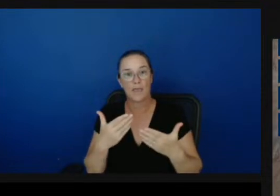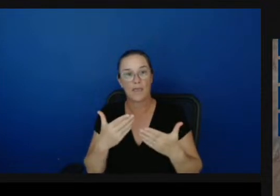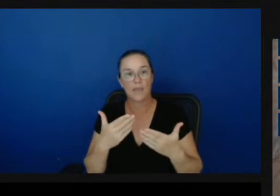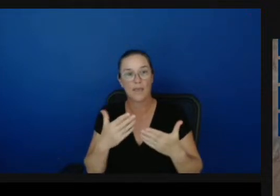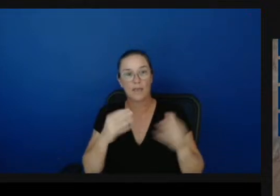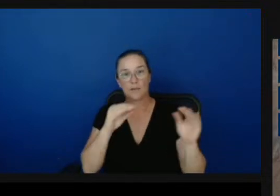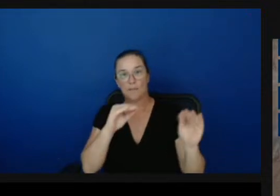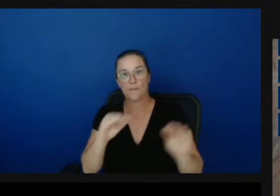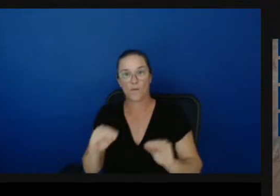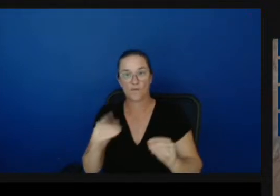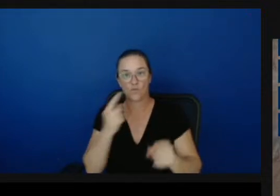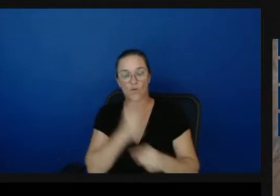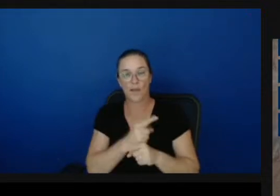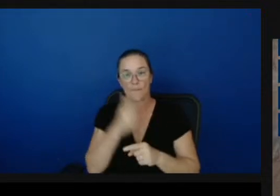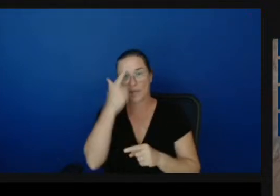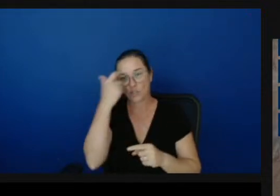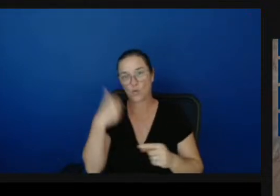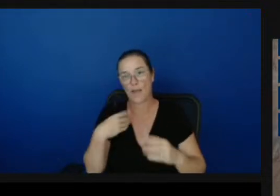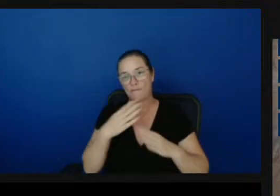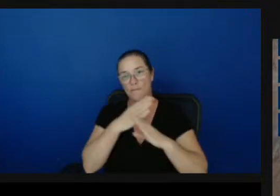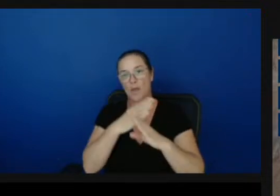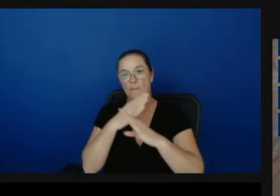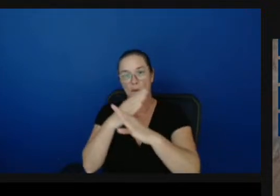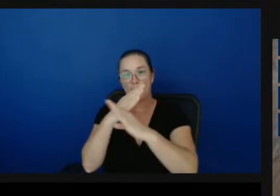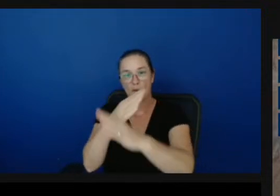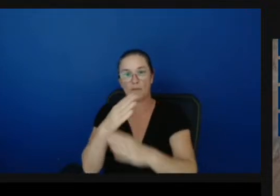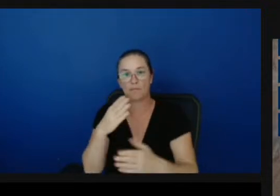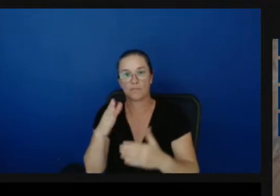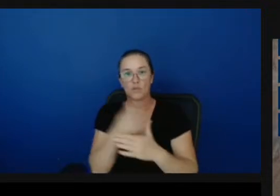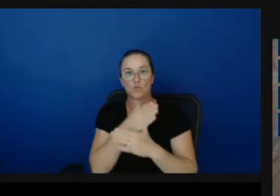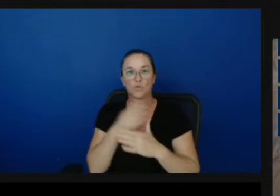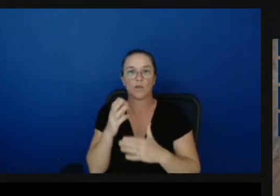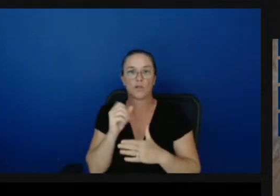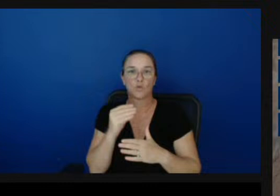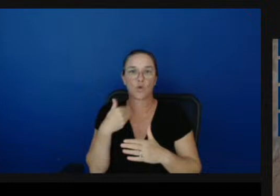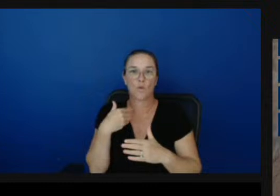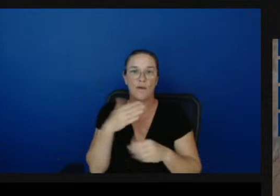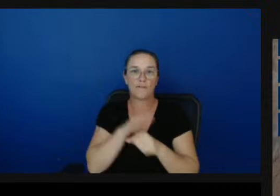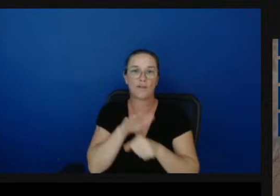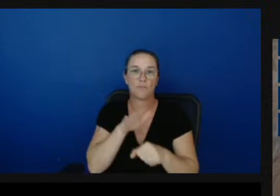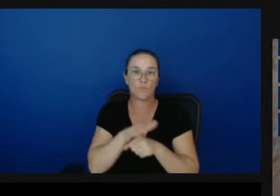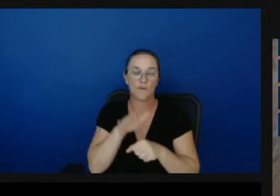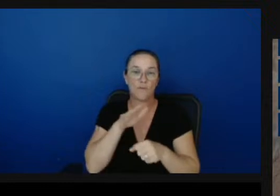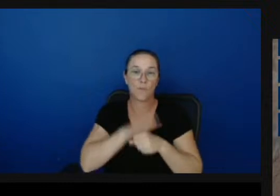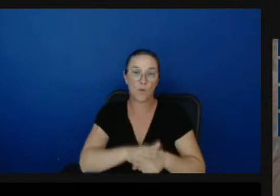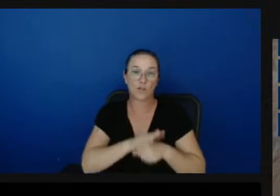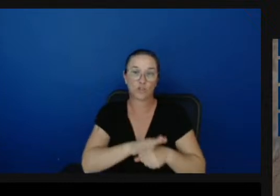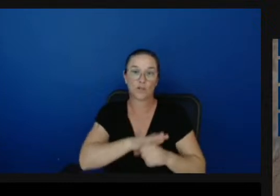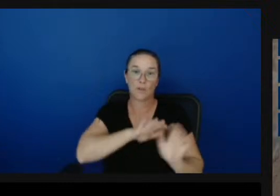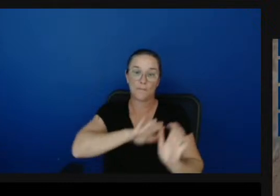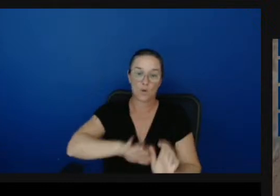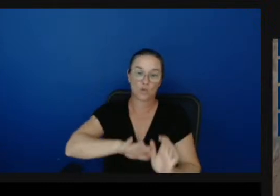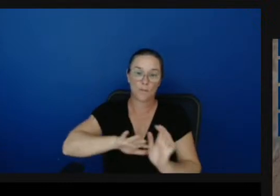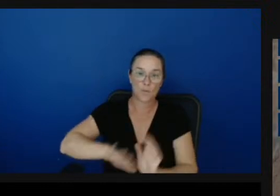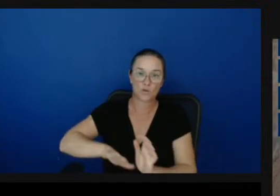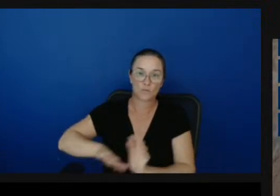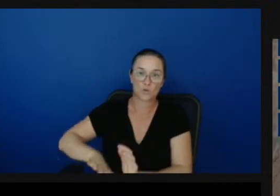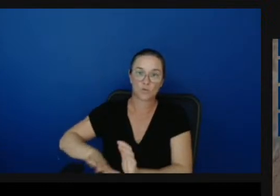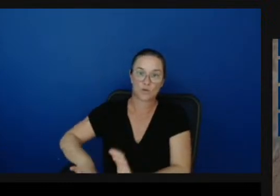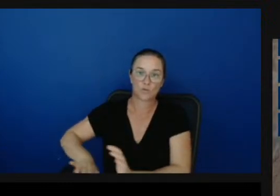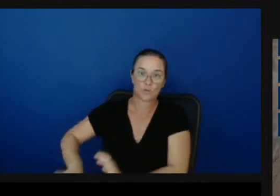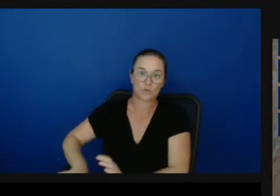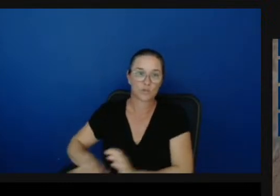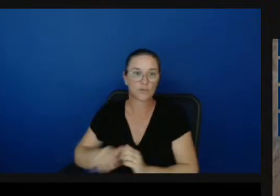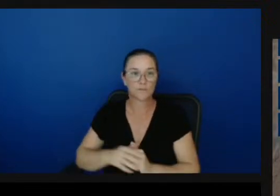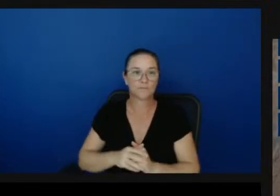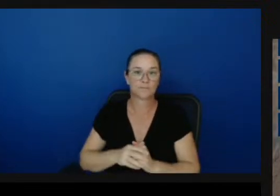thing, right? Because you have barriers in between all through here. So you've got enough pressure on this one that it's also pushing that one, which is also pushing that one, which is also pushing